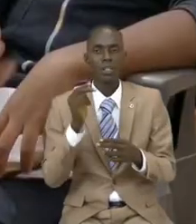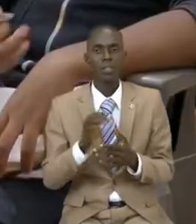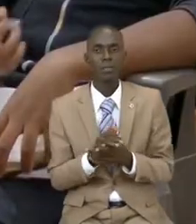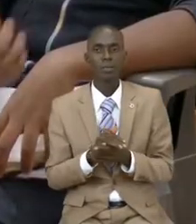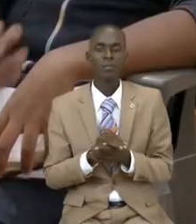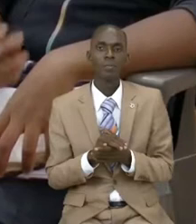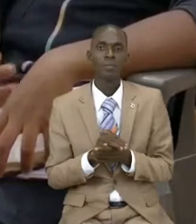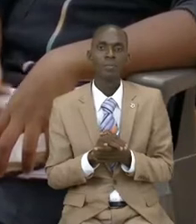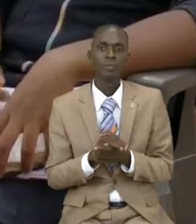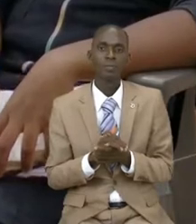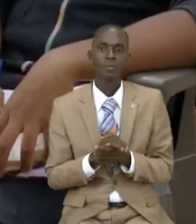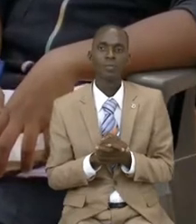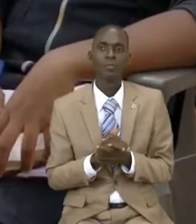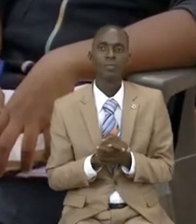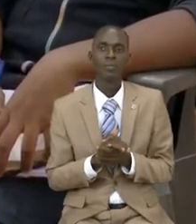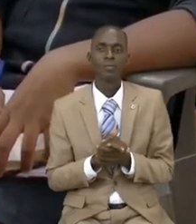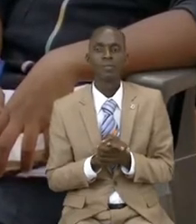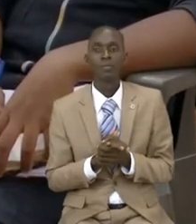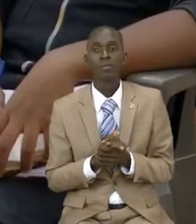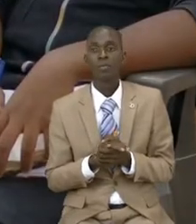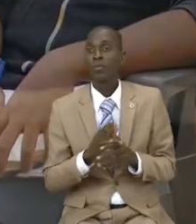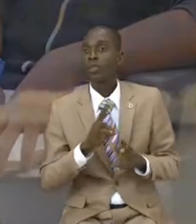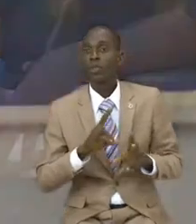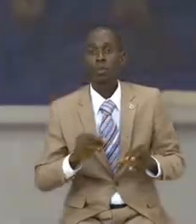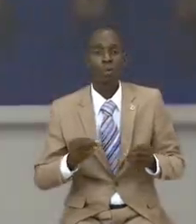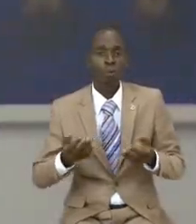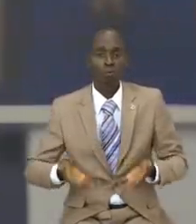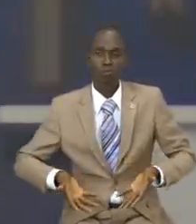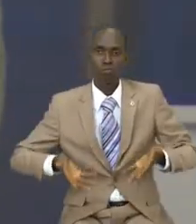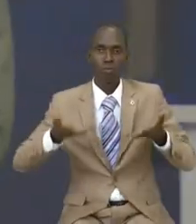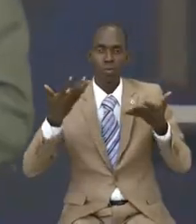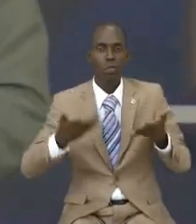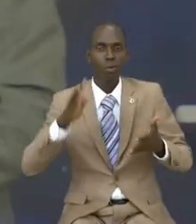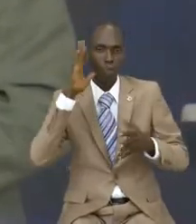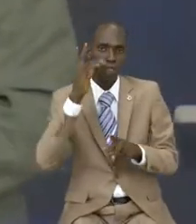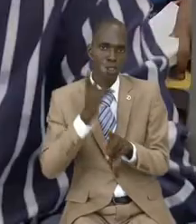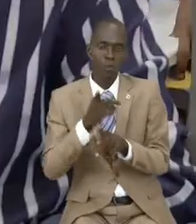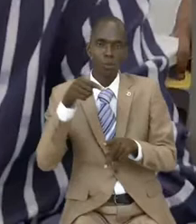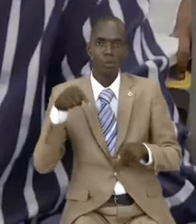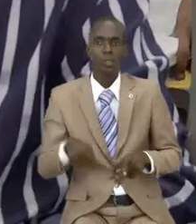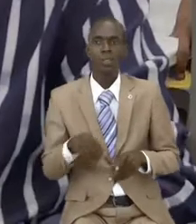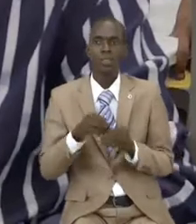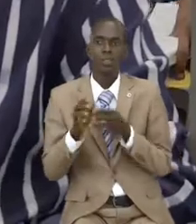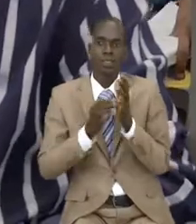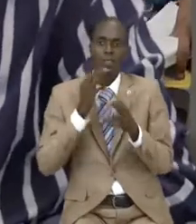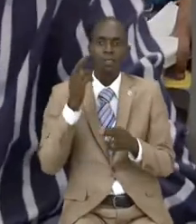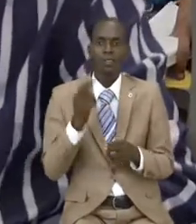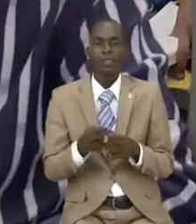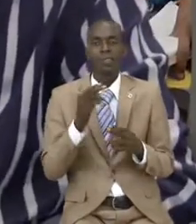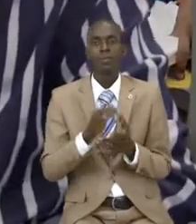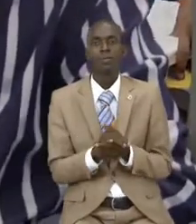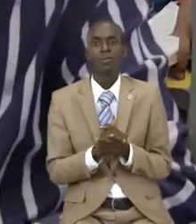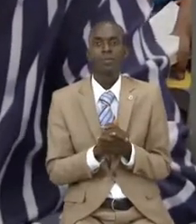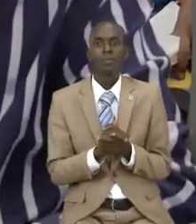name. No weight will keep you down. Look at 2 Timothy chapter